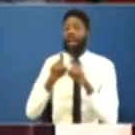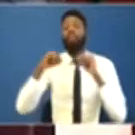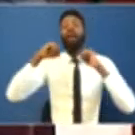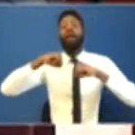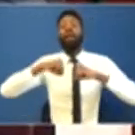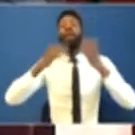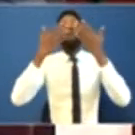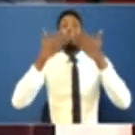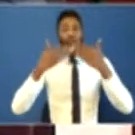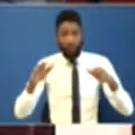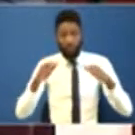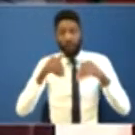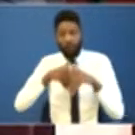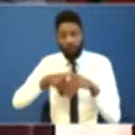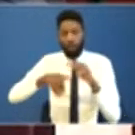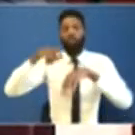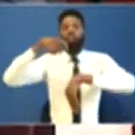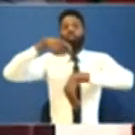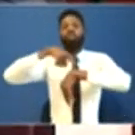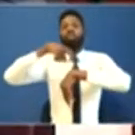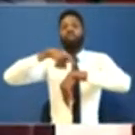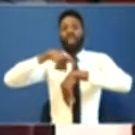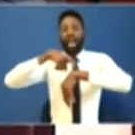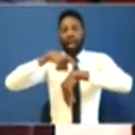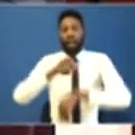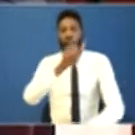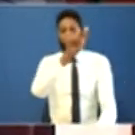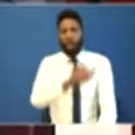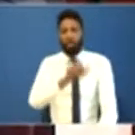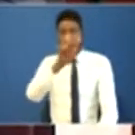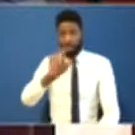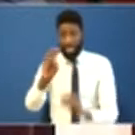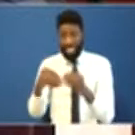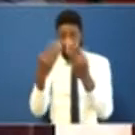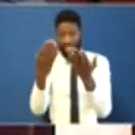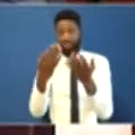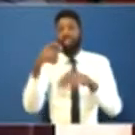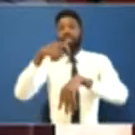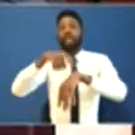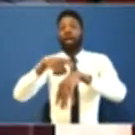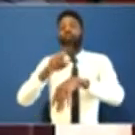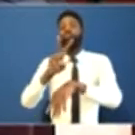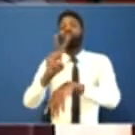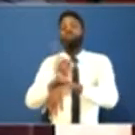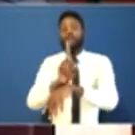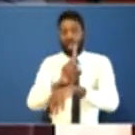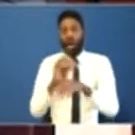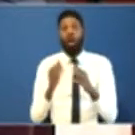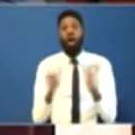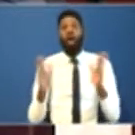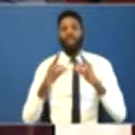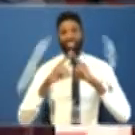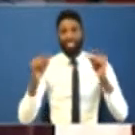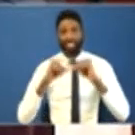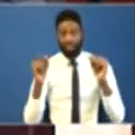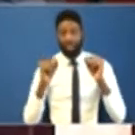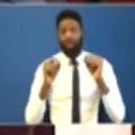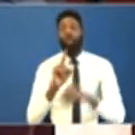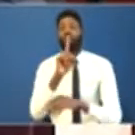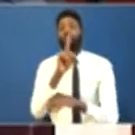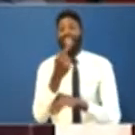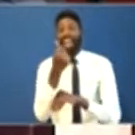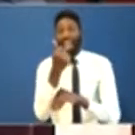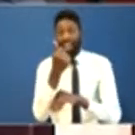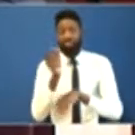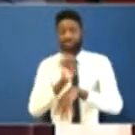there to the allocated time each candidate has two minutes to make an opening statement one and a half minutes to